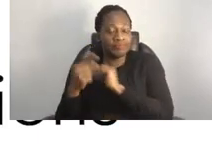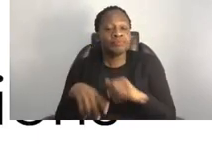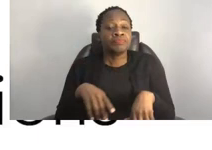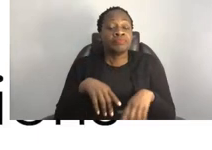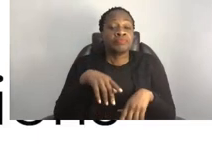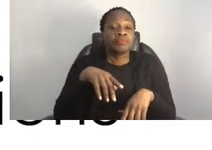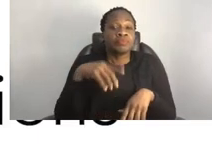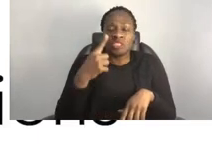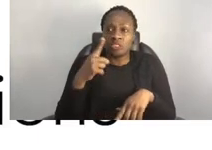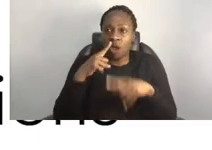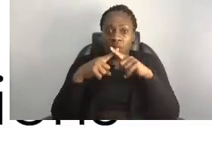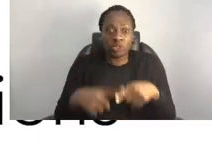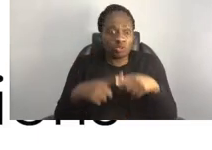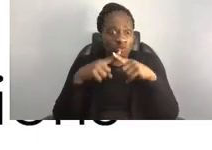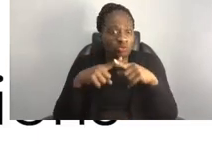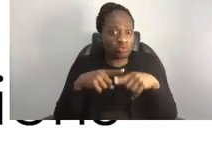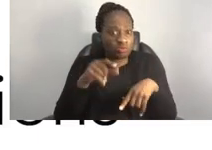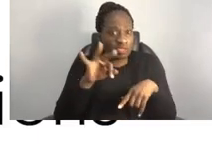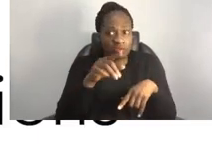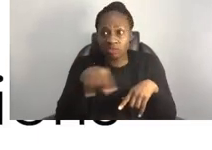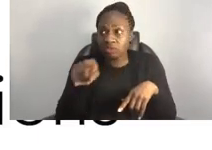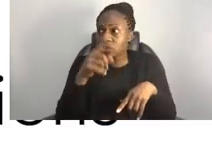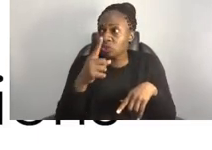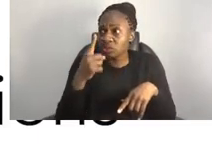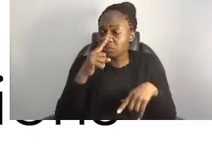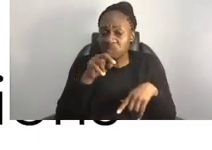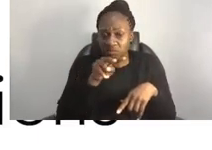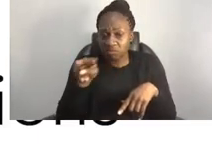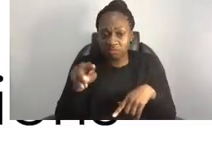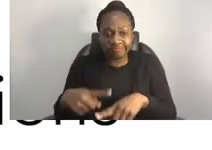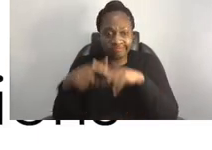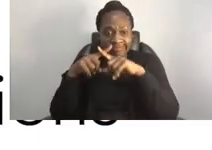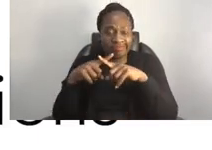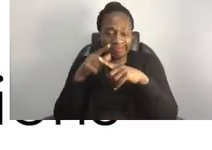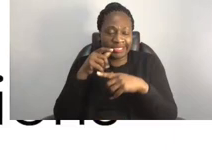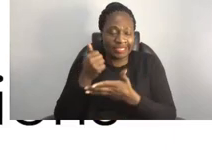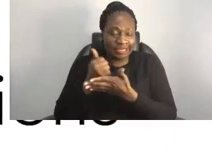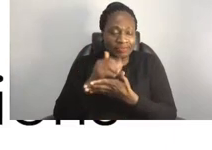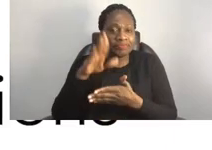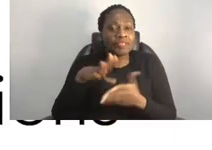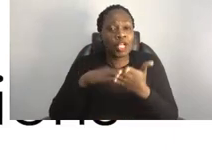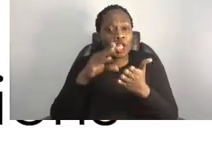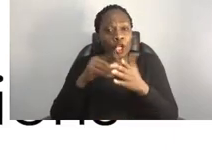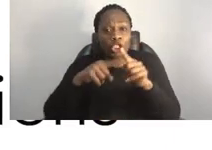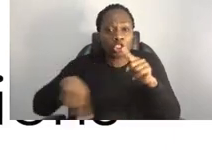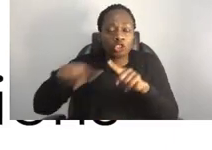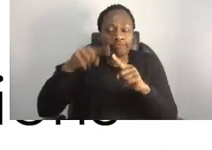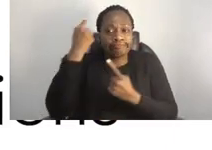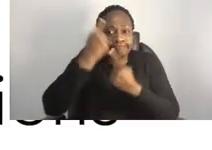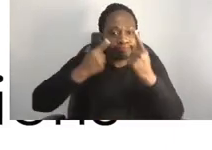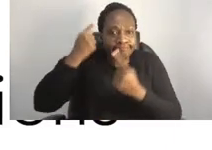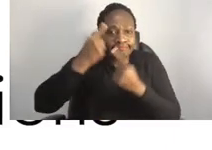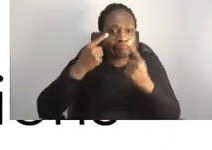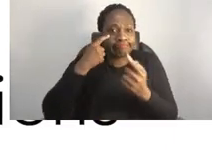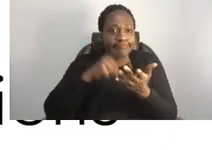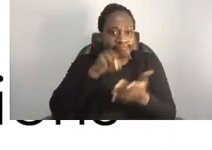Someone is unmuted, so if somebody could take a look at that, that'd be helpful. Some learning circle considerations